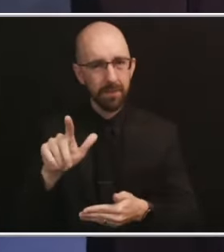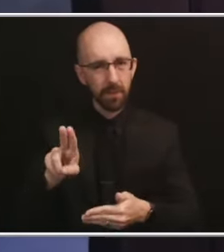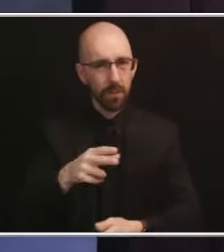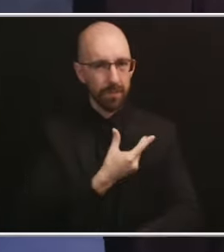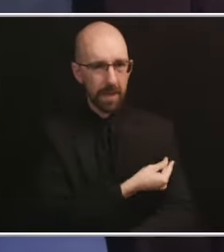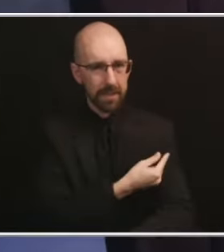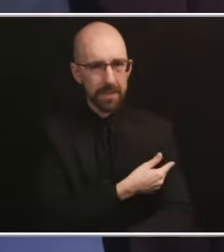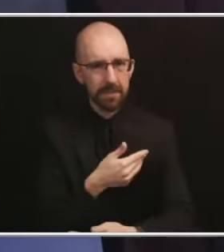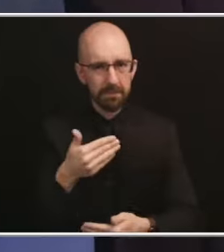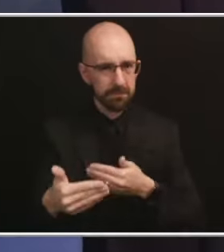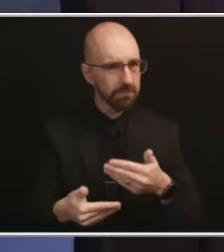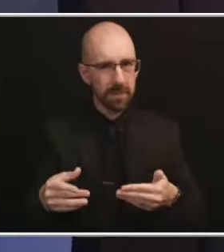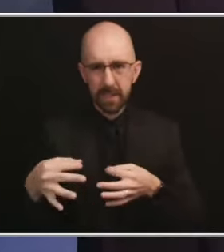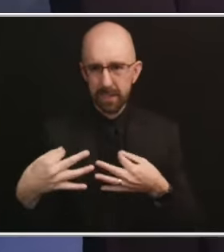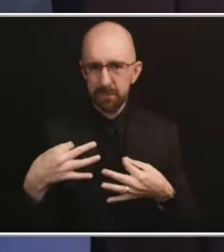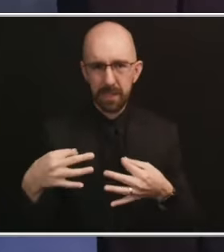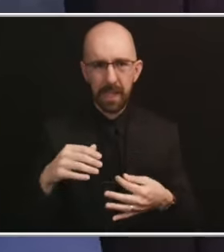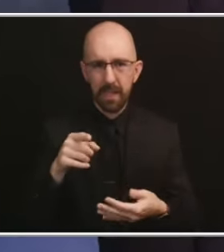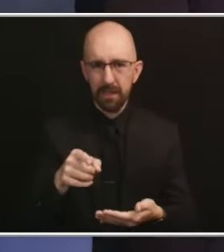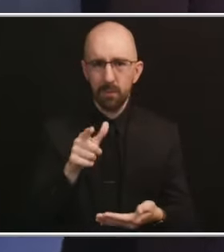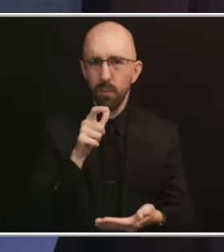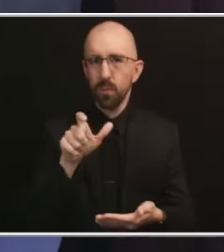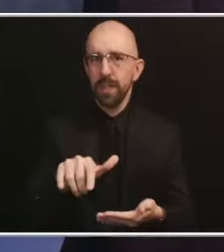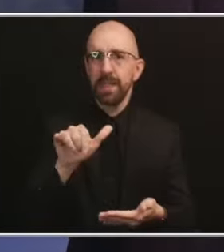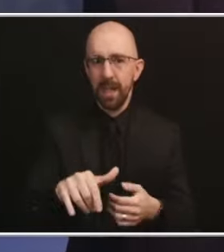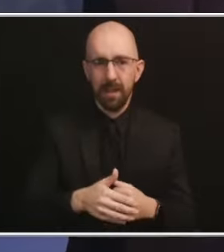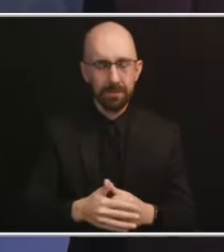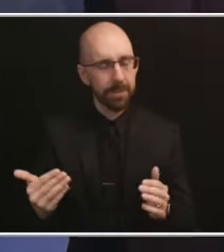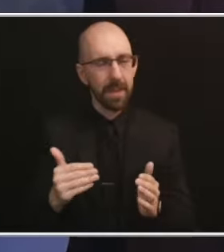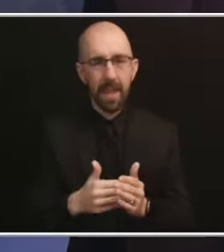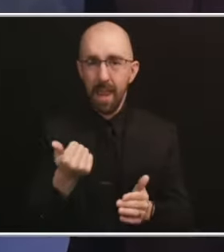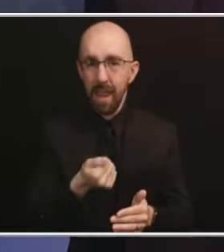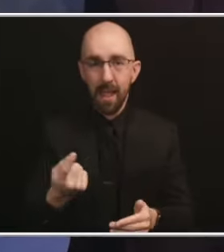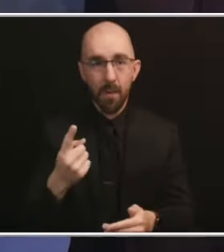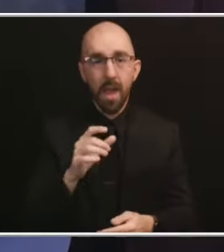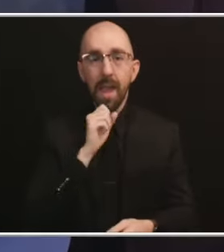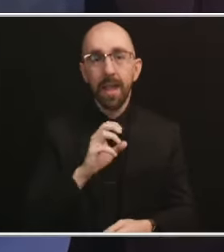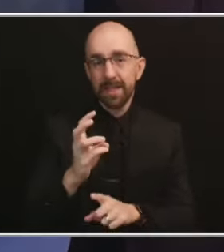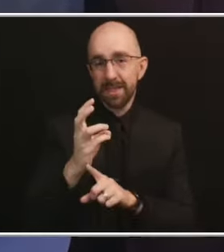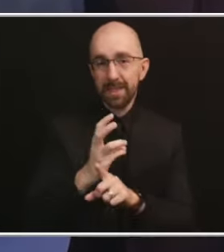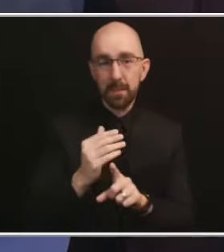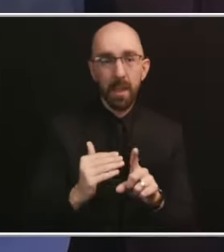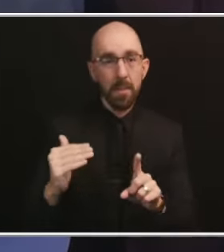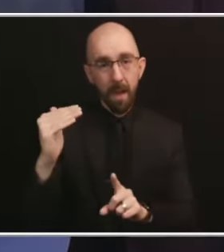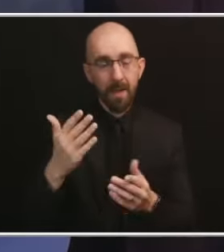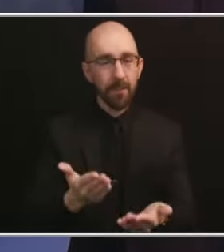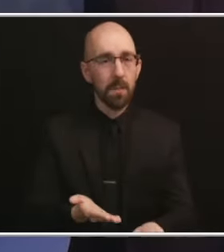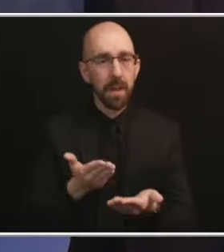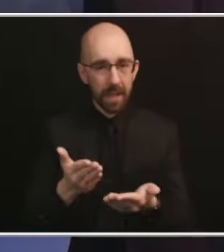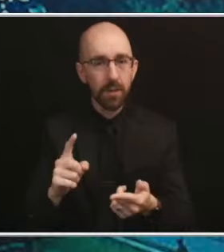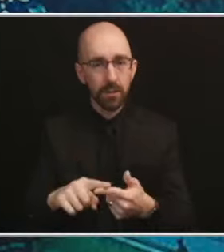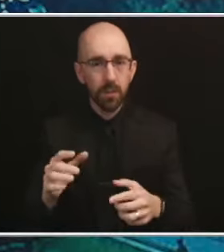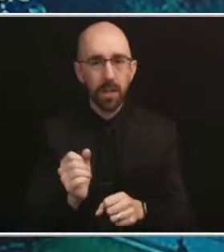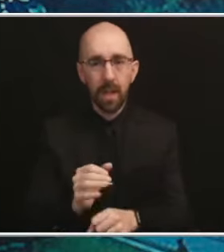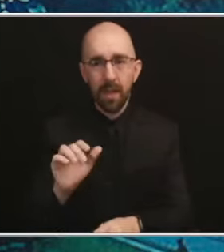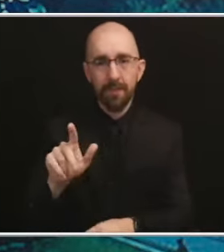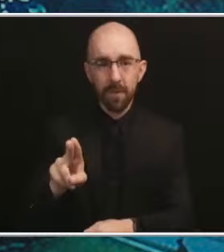through who needs those. Yeah, again, anyone 6 months and above, it is a recommendation to get influenza